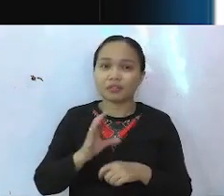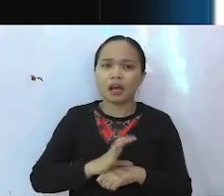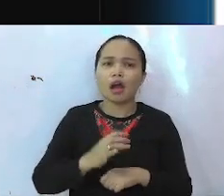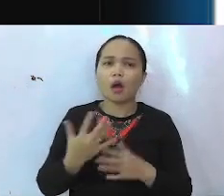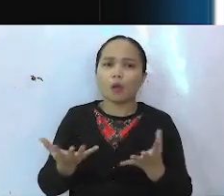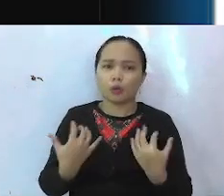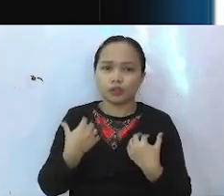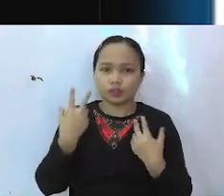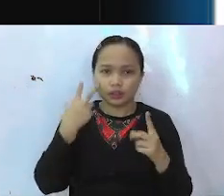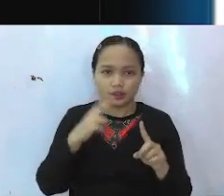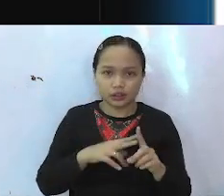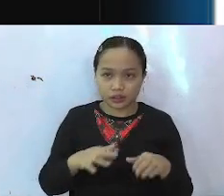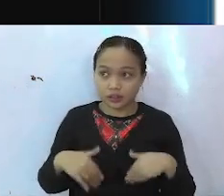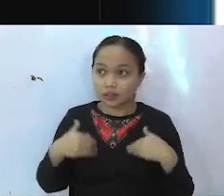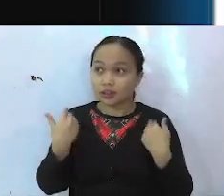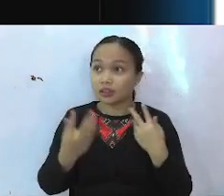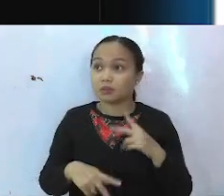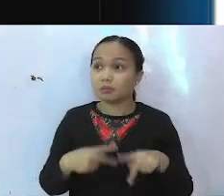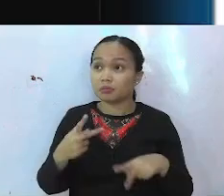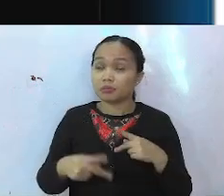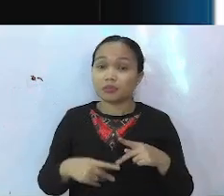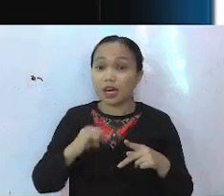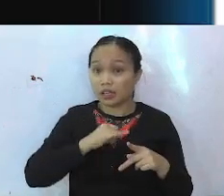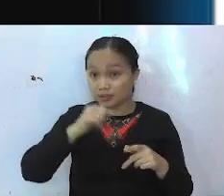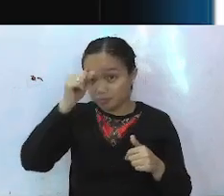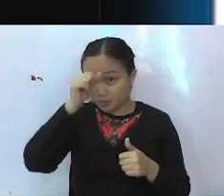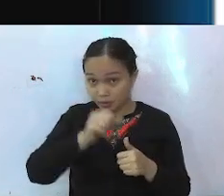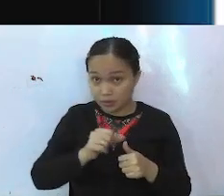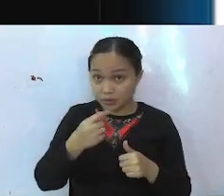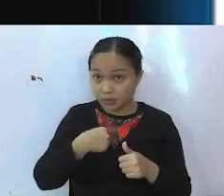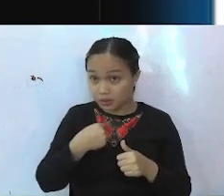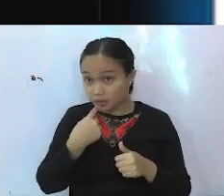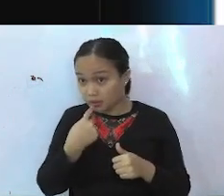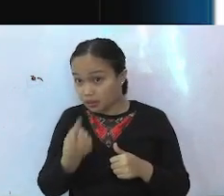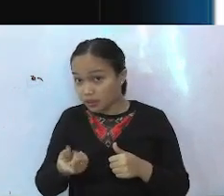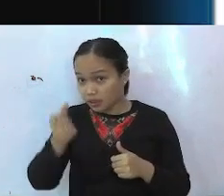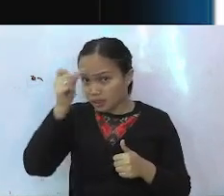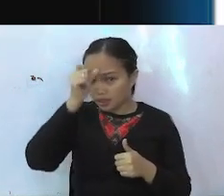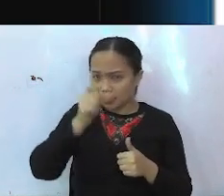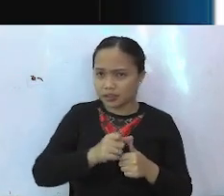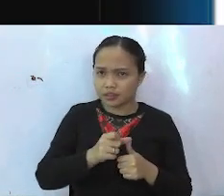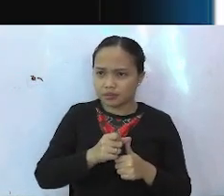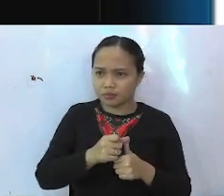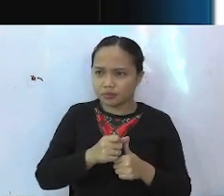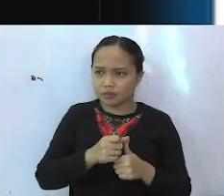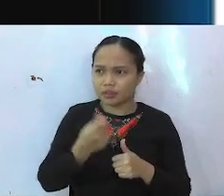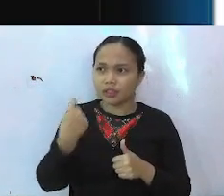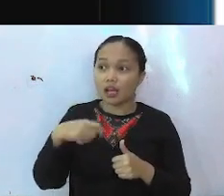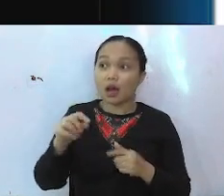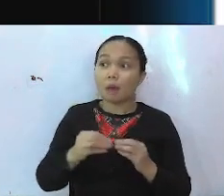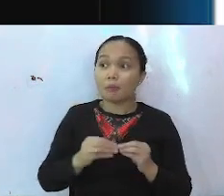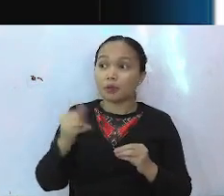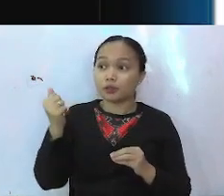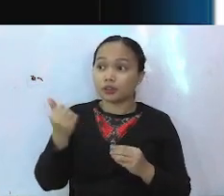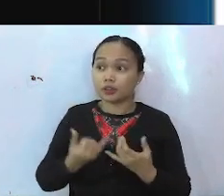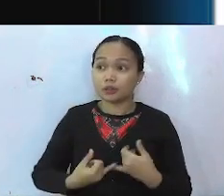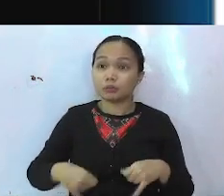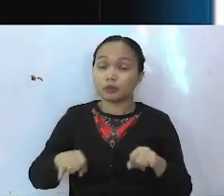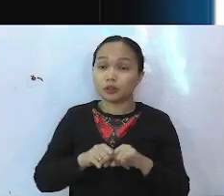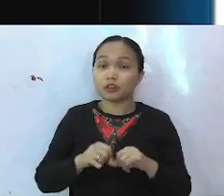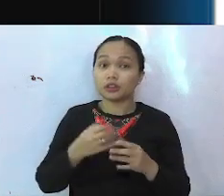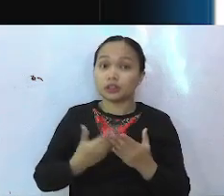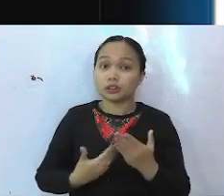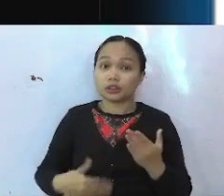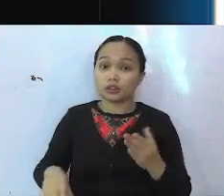want to see the young people, okay? Yeah. Now, remember what I said. All right, listen. Remember what I said. The most important thing in your